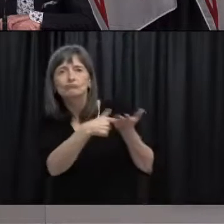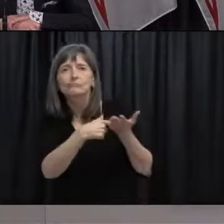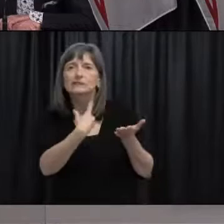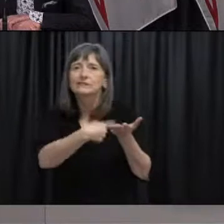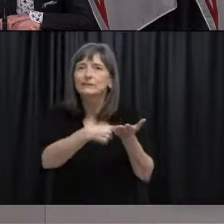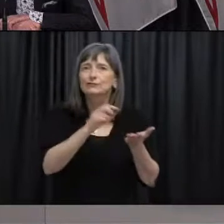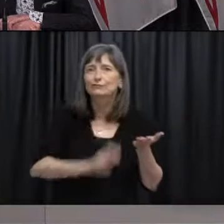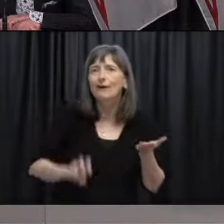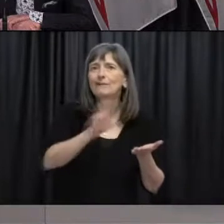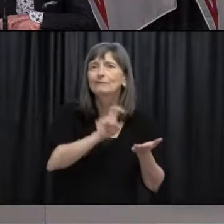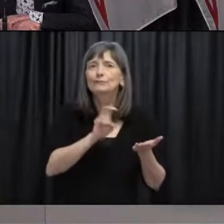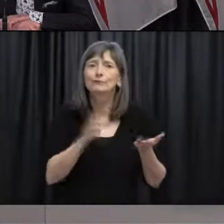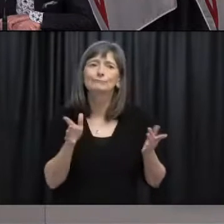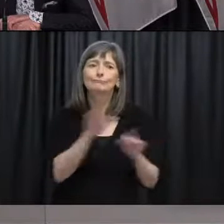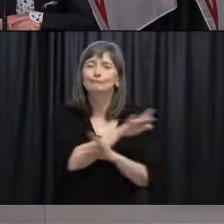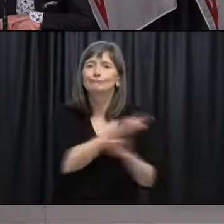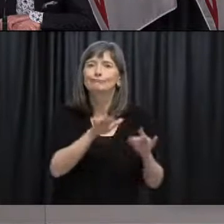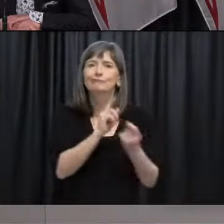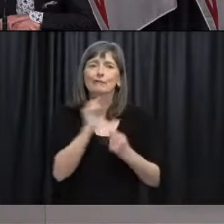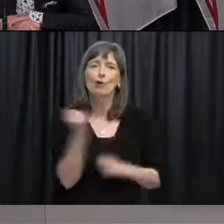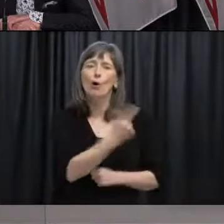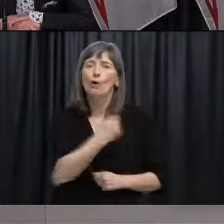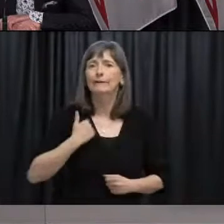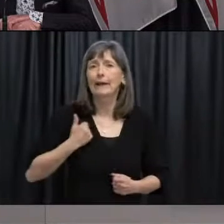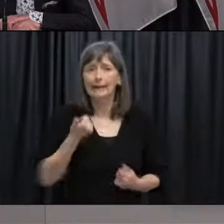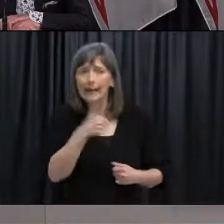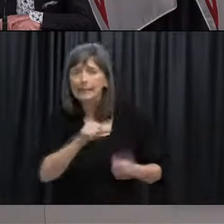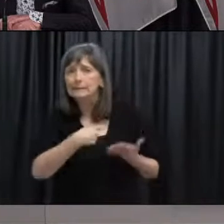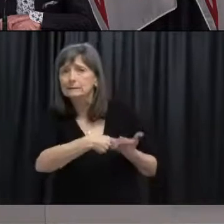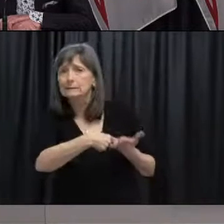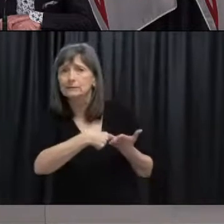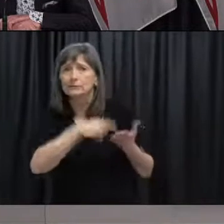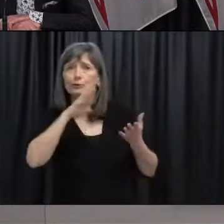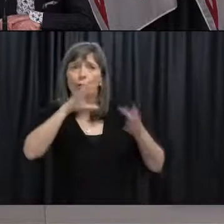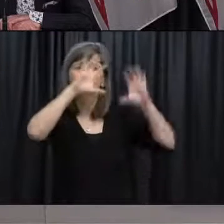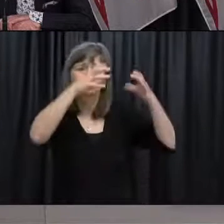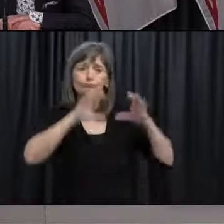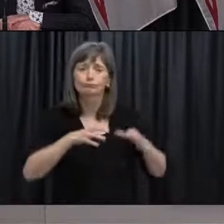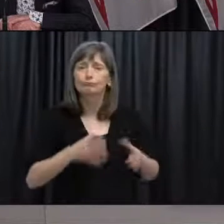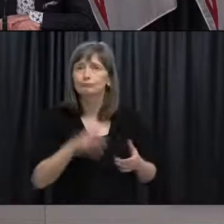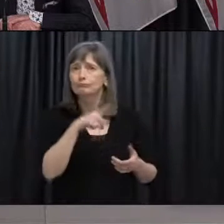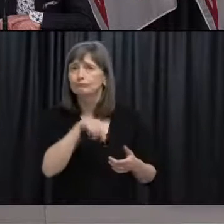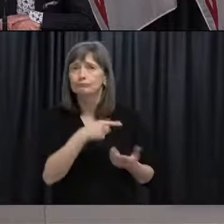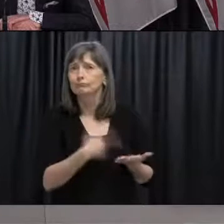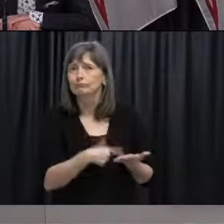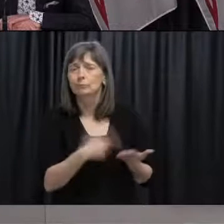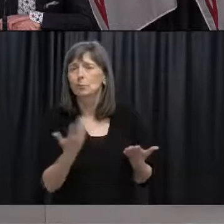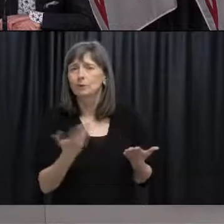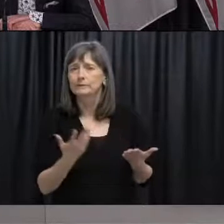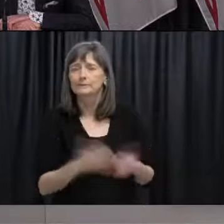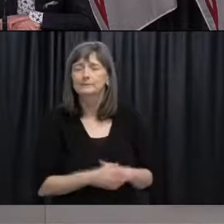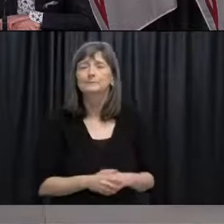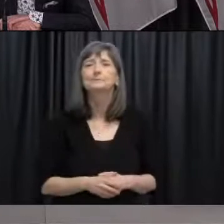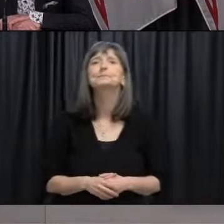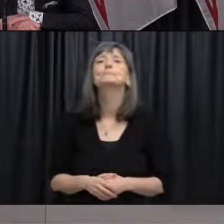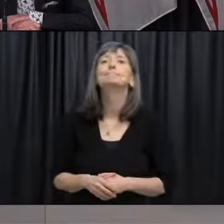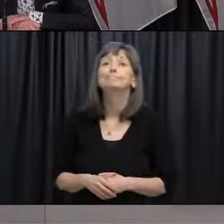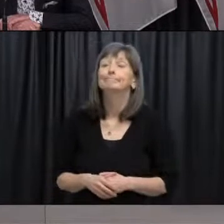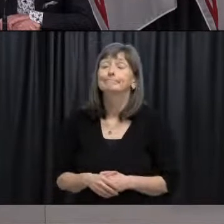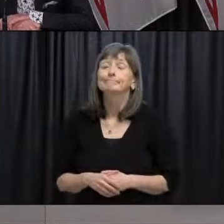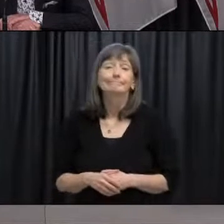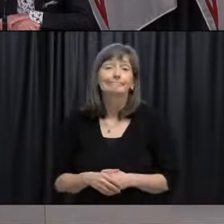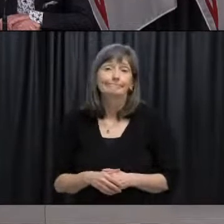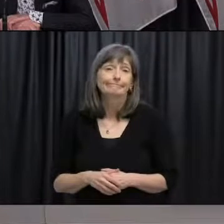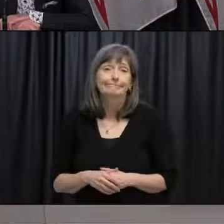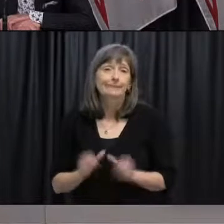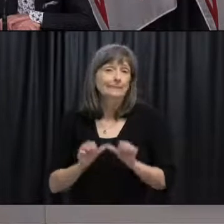where those discussions are at right now, when that could potentially happen? Certainly, that's an active, ongoing discussion,